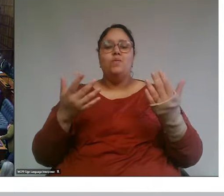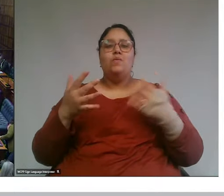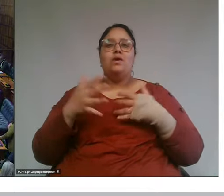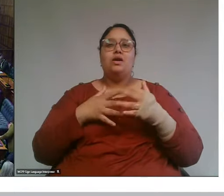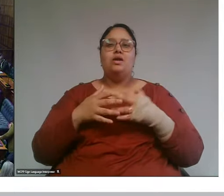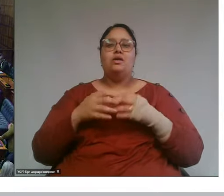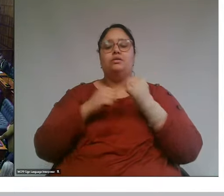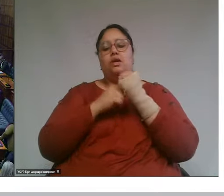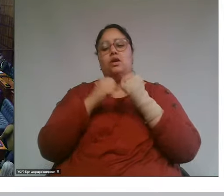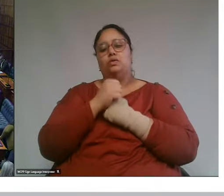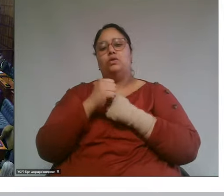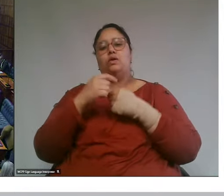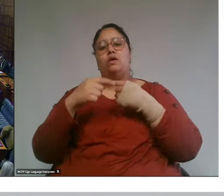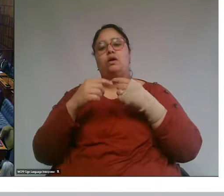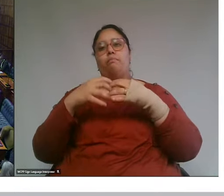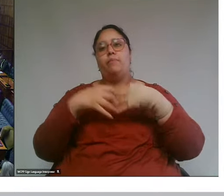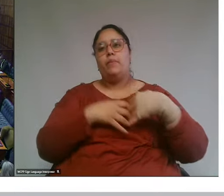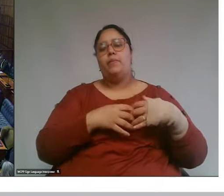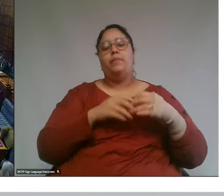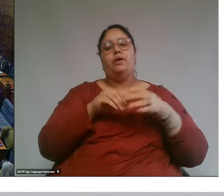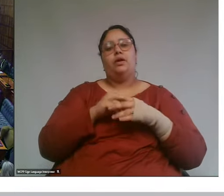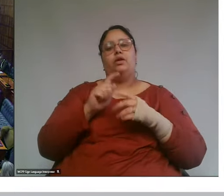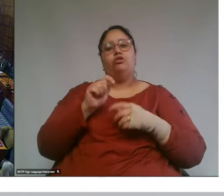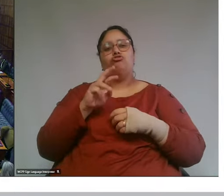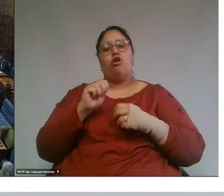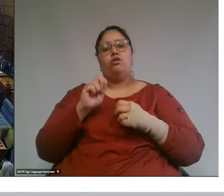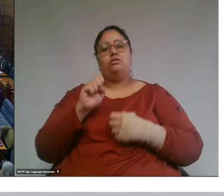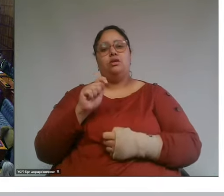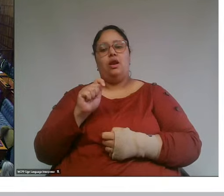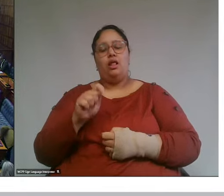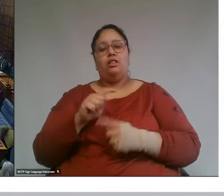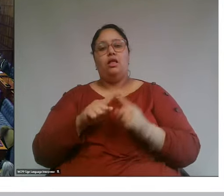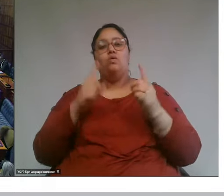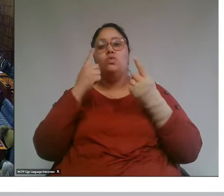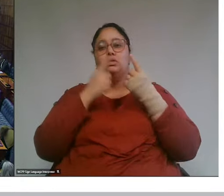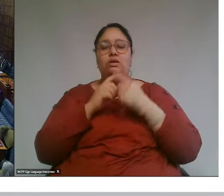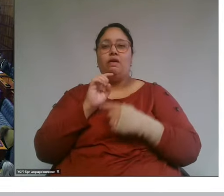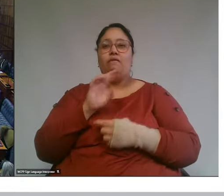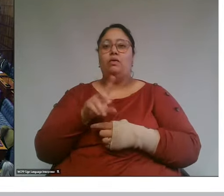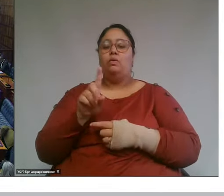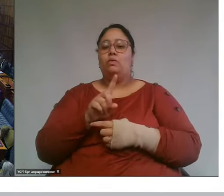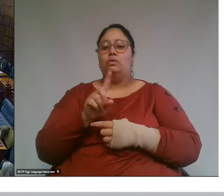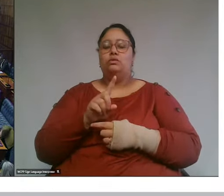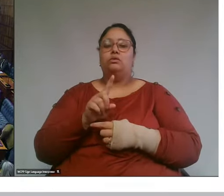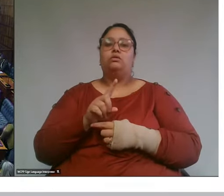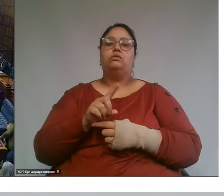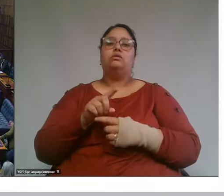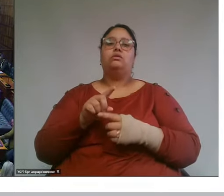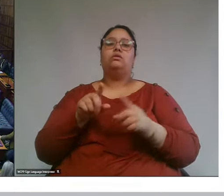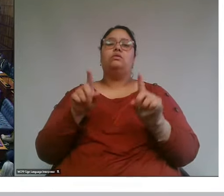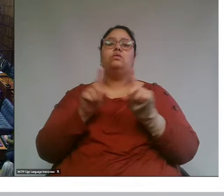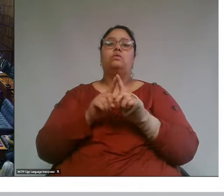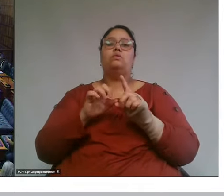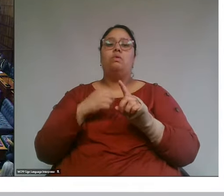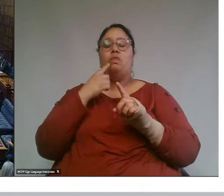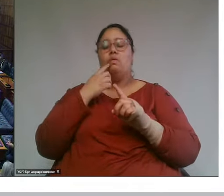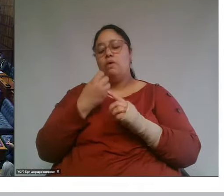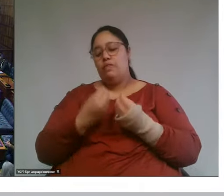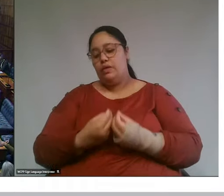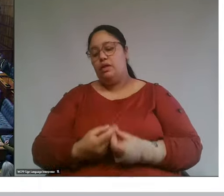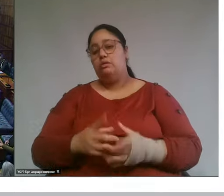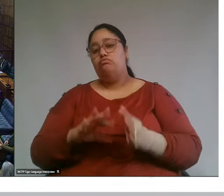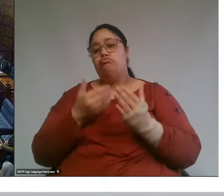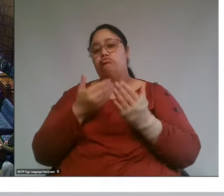infrastructure within transnet and considering that uh I think one of the things that is